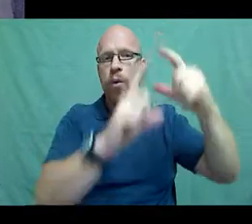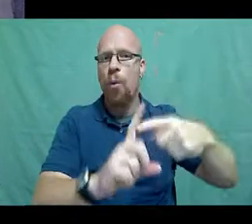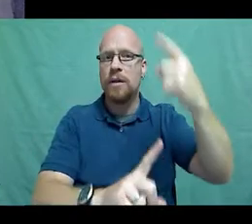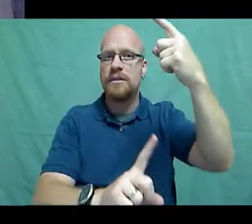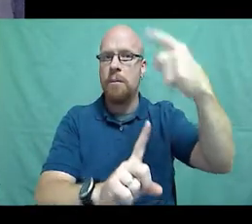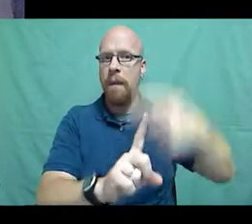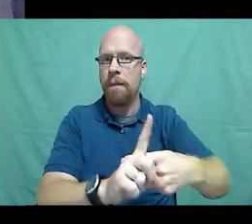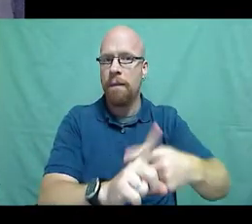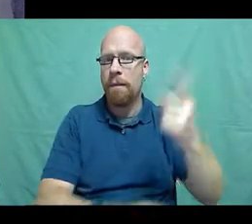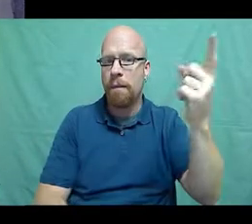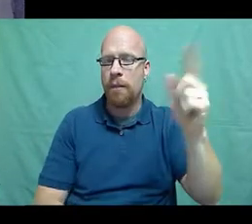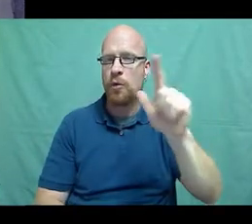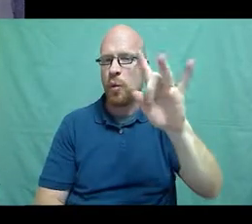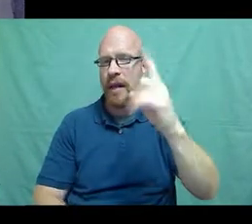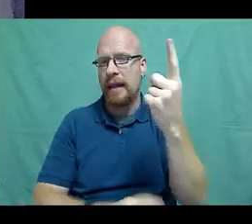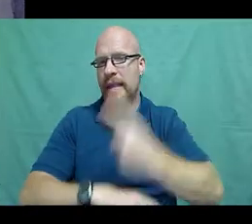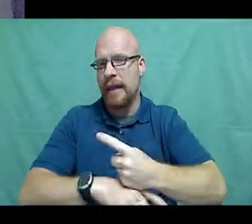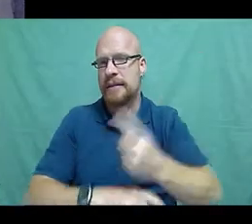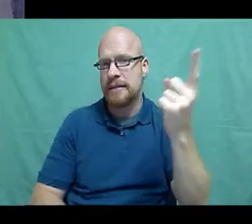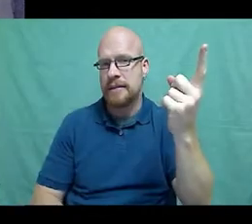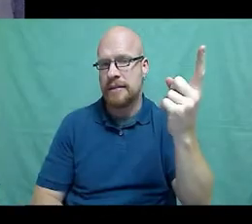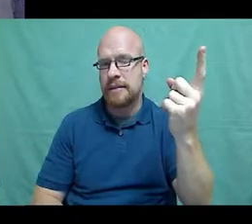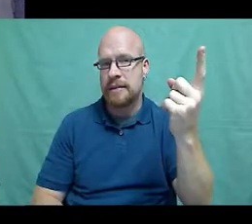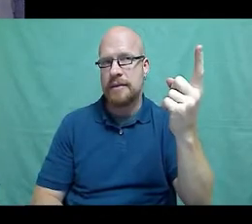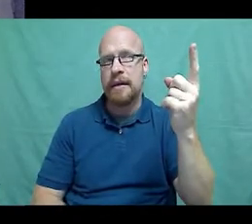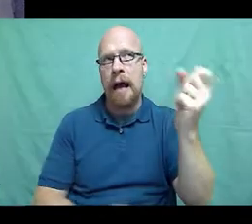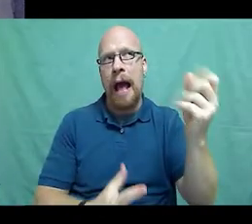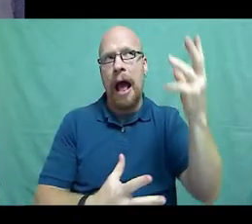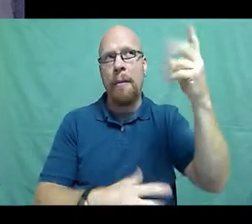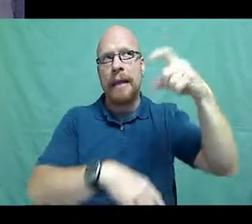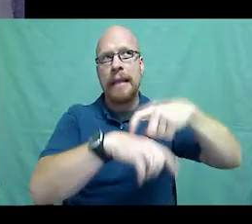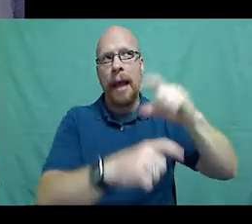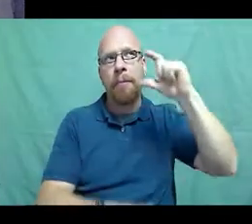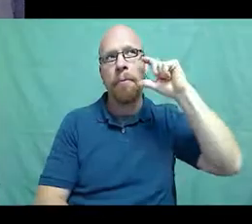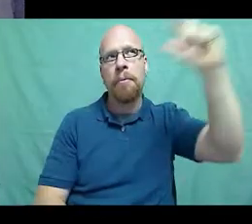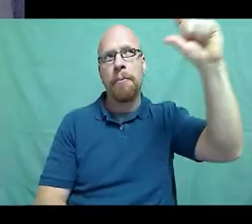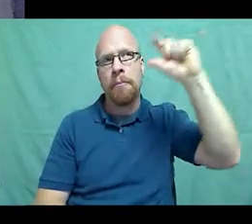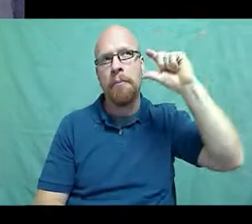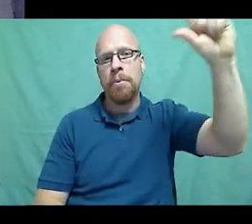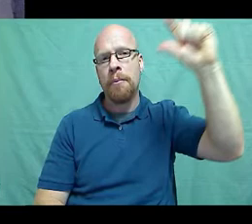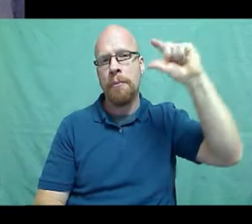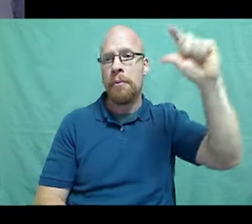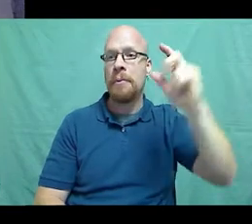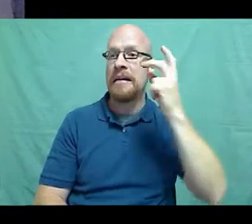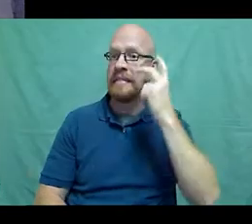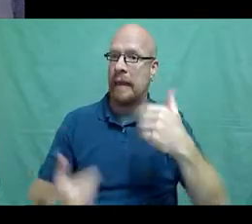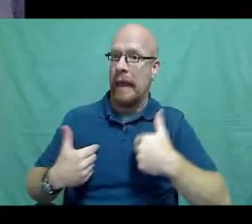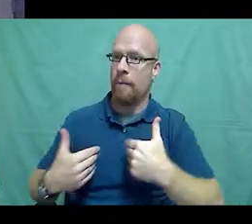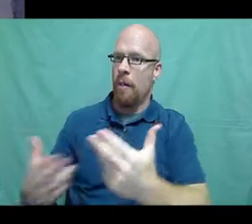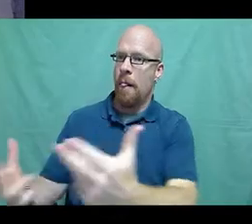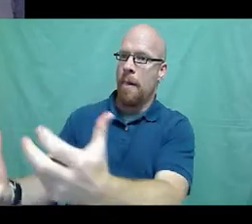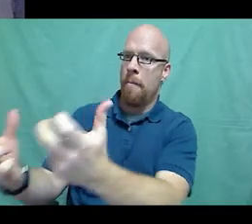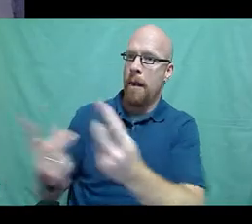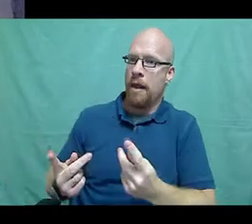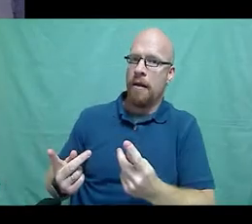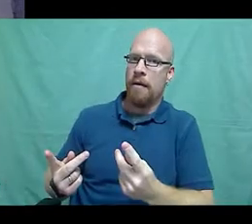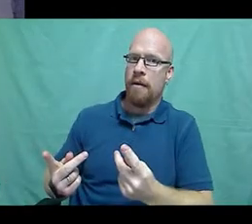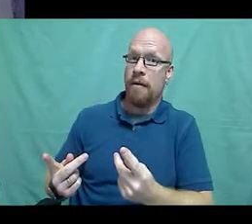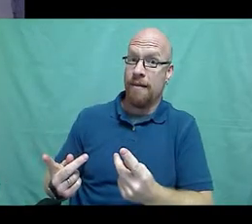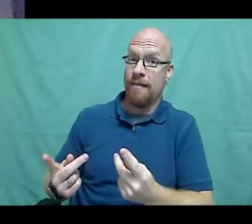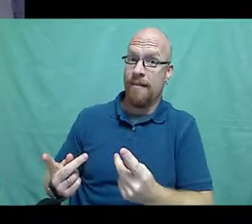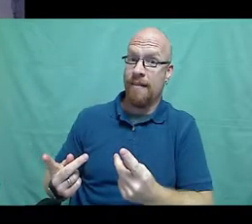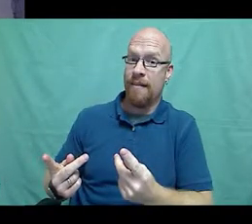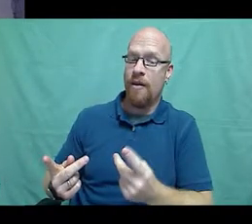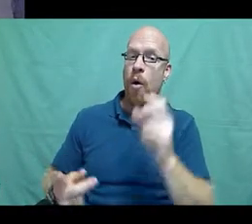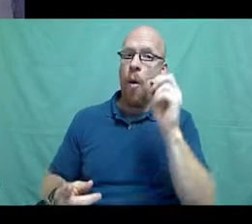didn't even have that. So what they used was the full moon. How many times the full moon appeared? It would come every